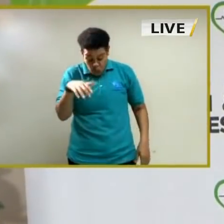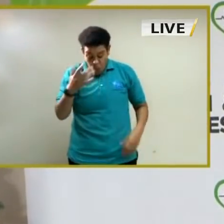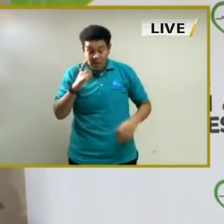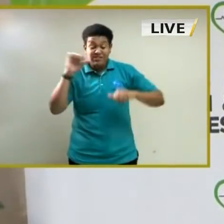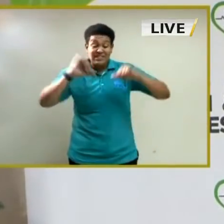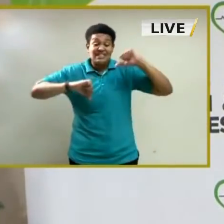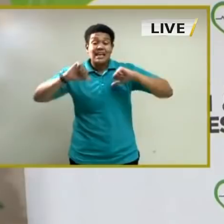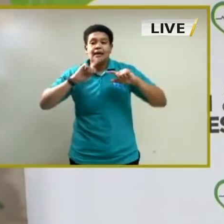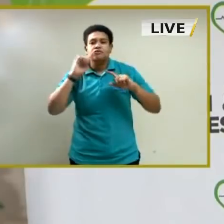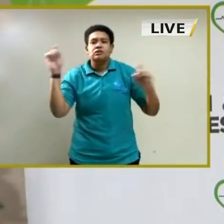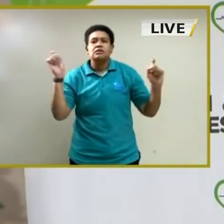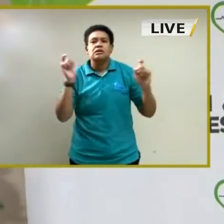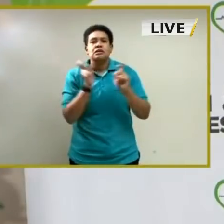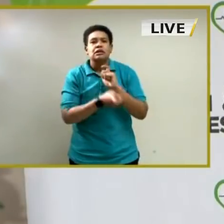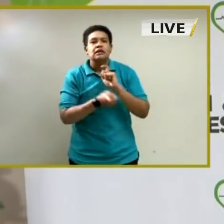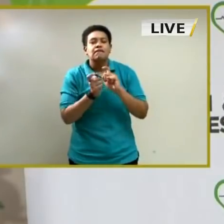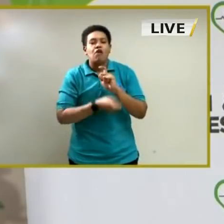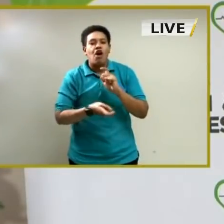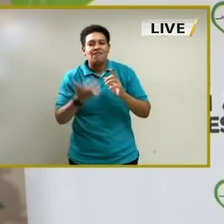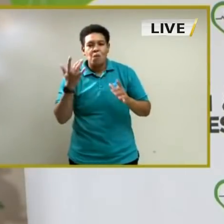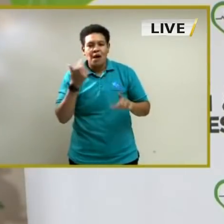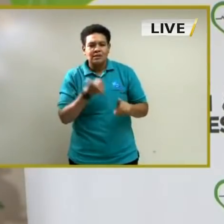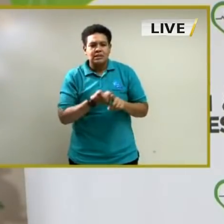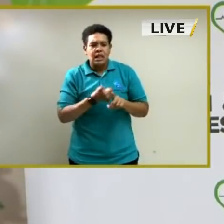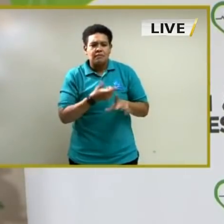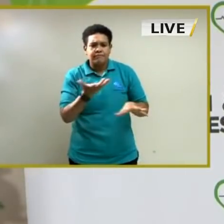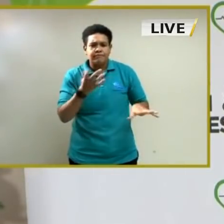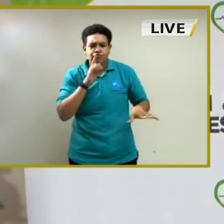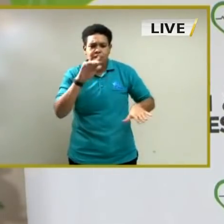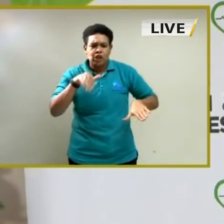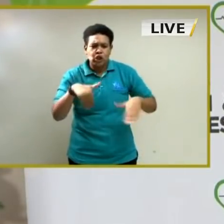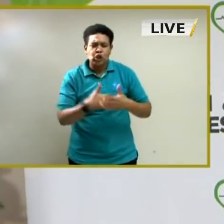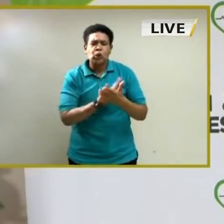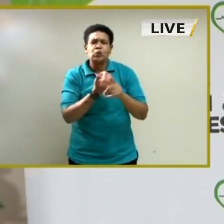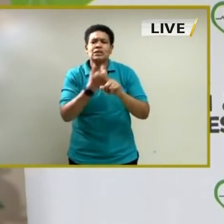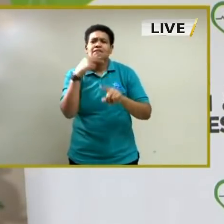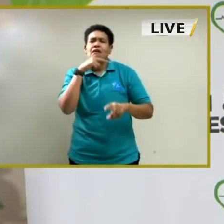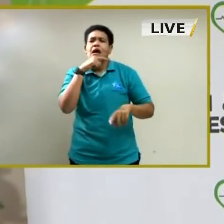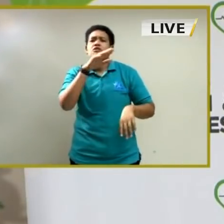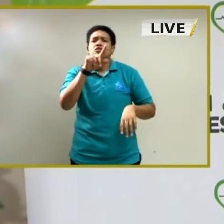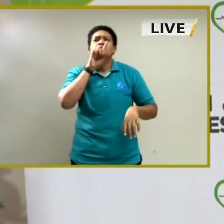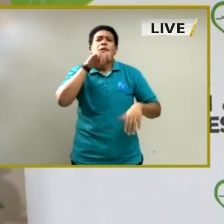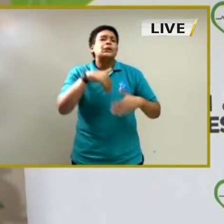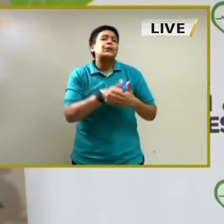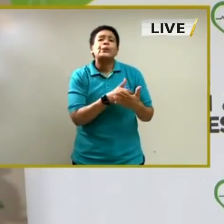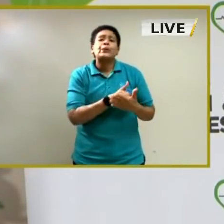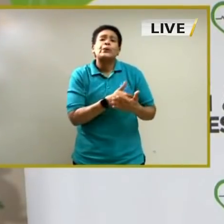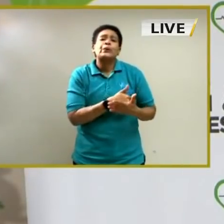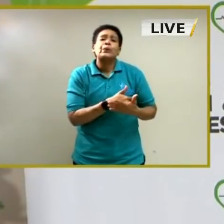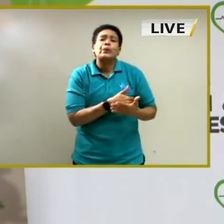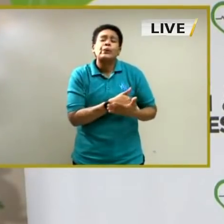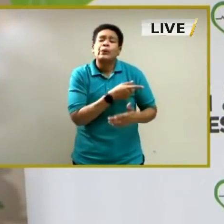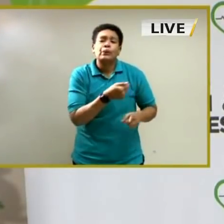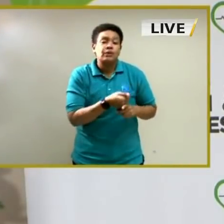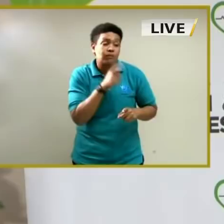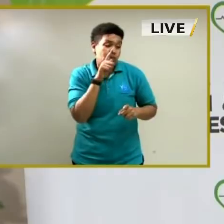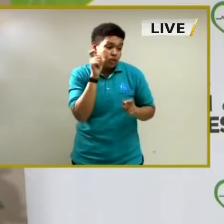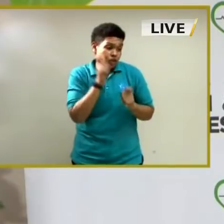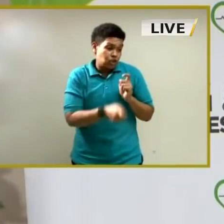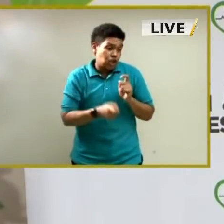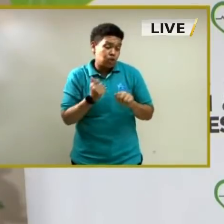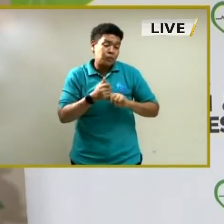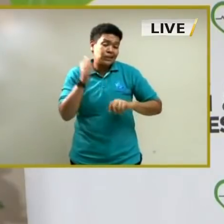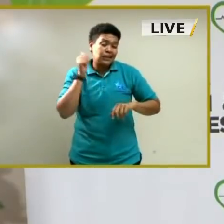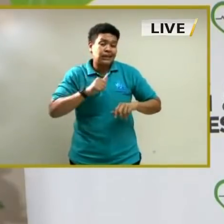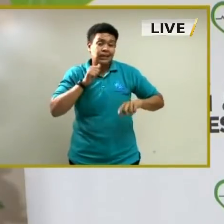science evolves because it is a new virus, relatively new. It is changing with each